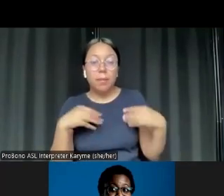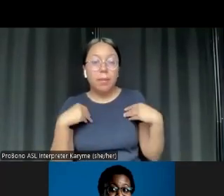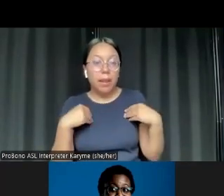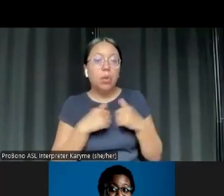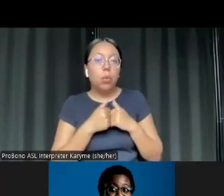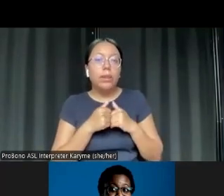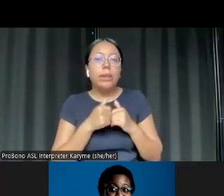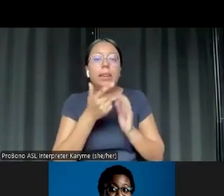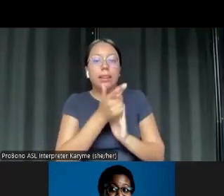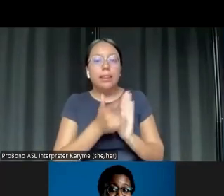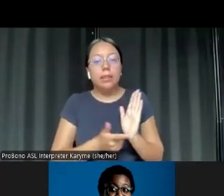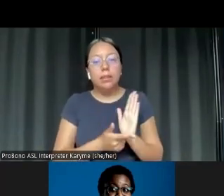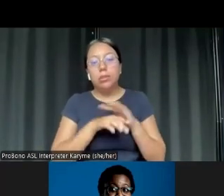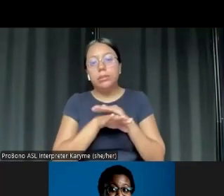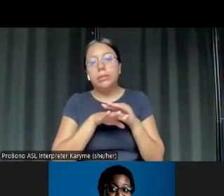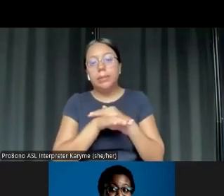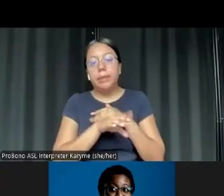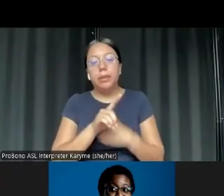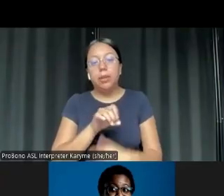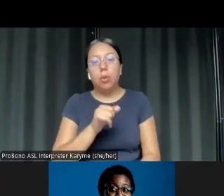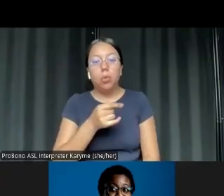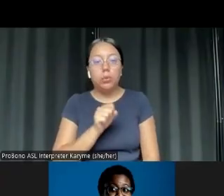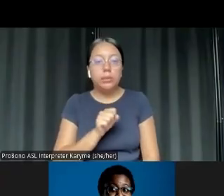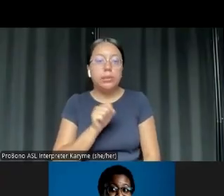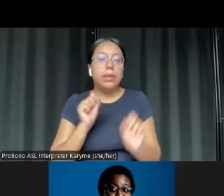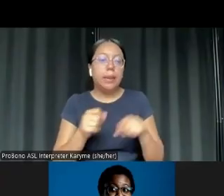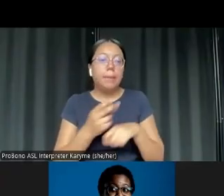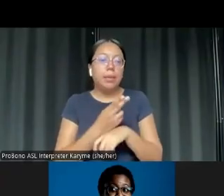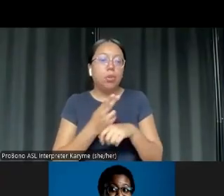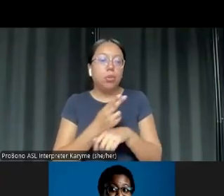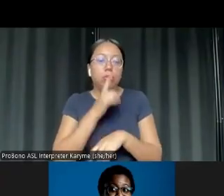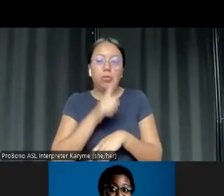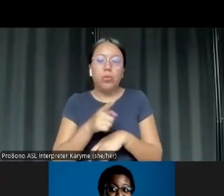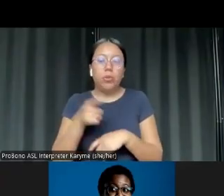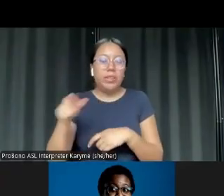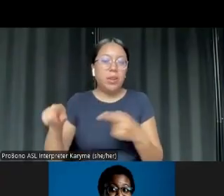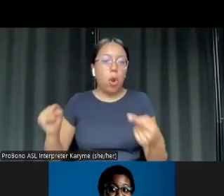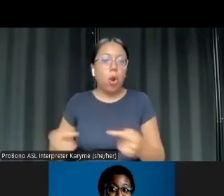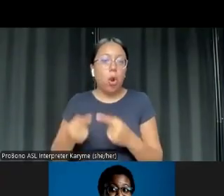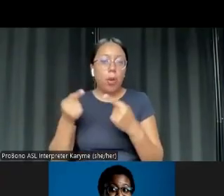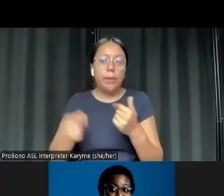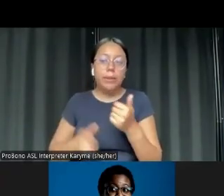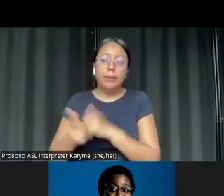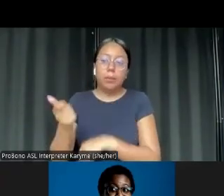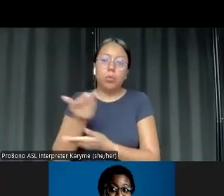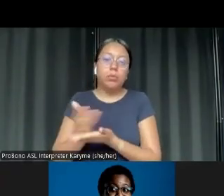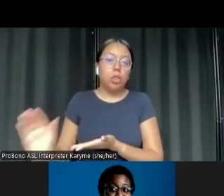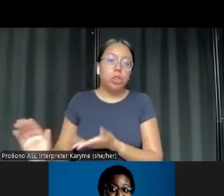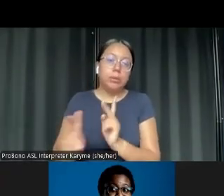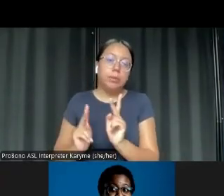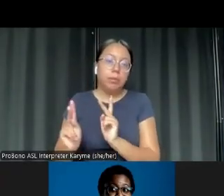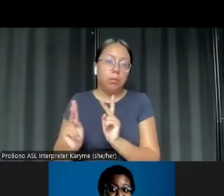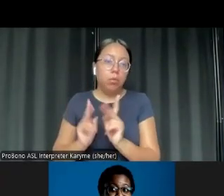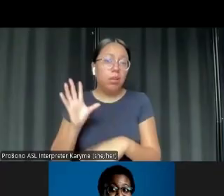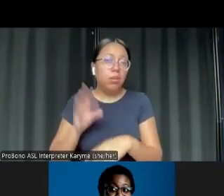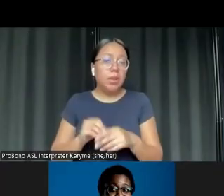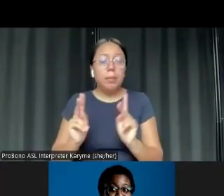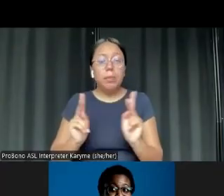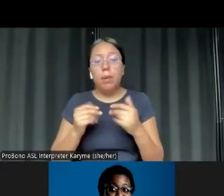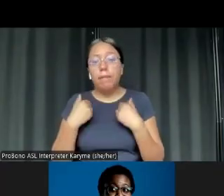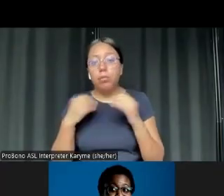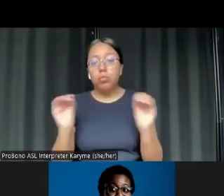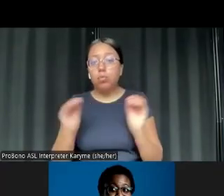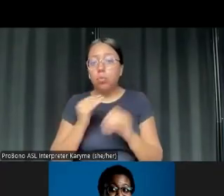codes sometimes gets used to harm the most marginalized disabled people, including people who are unhoused or who are disabled